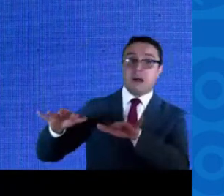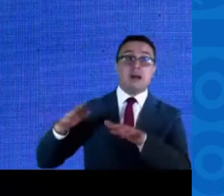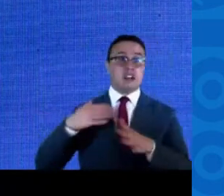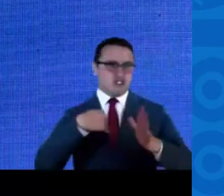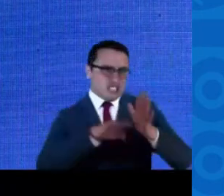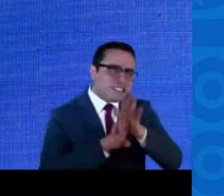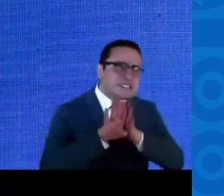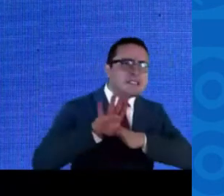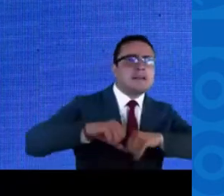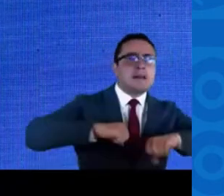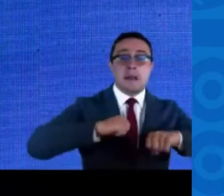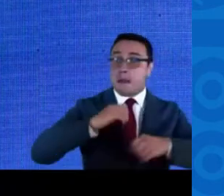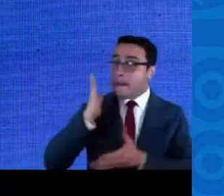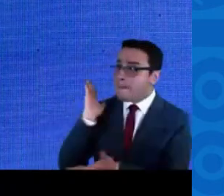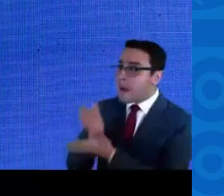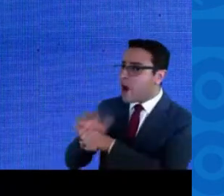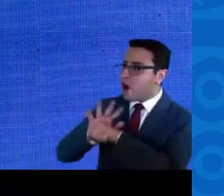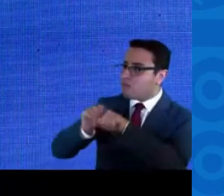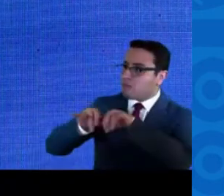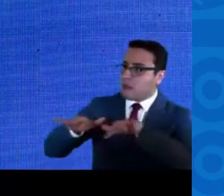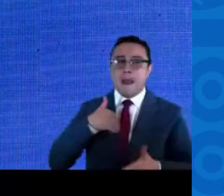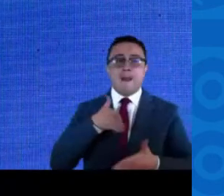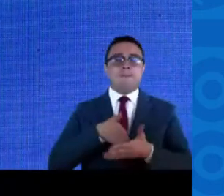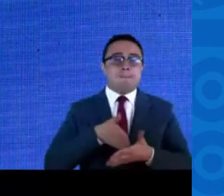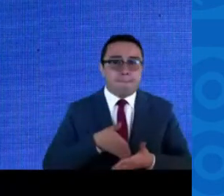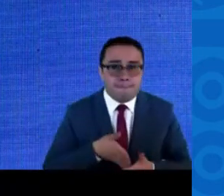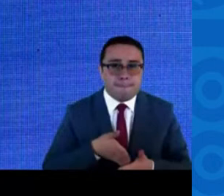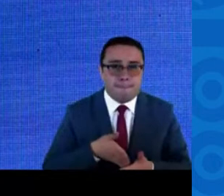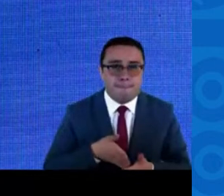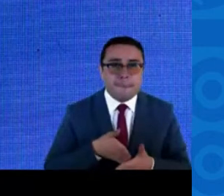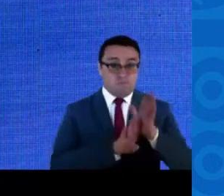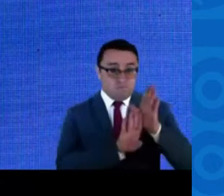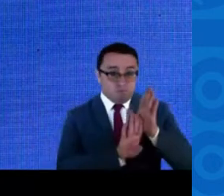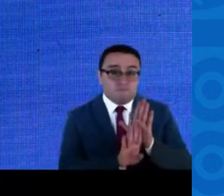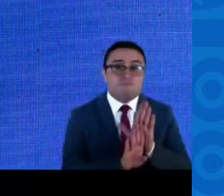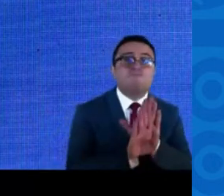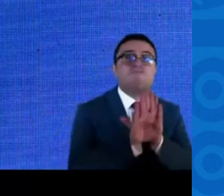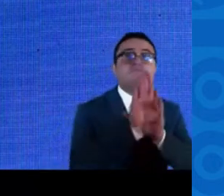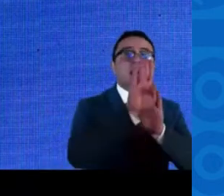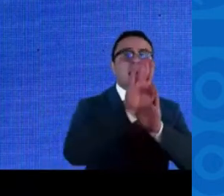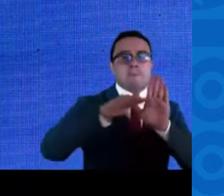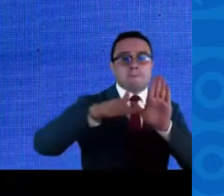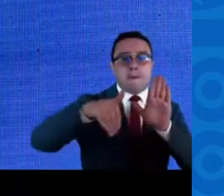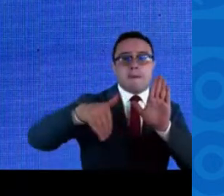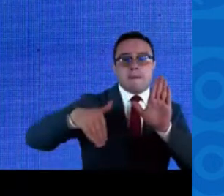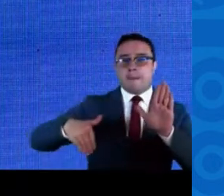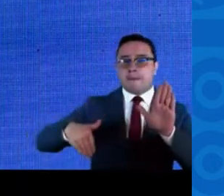conditions to go forward, but additionally made it